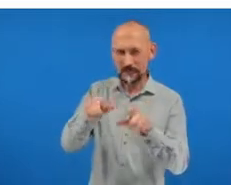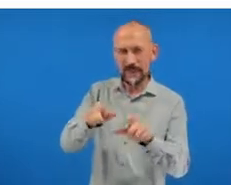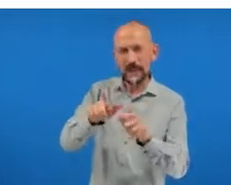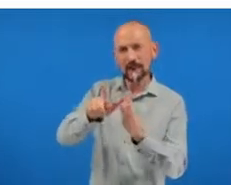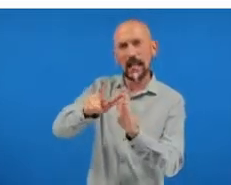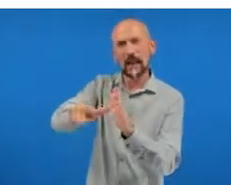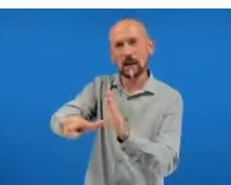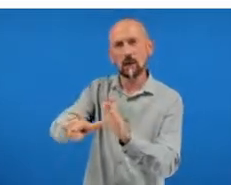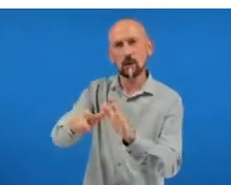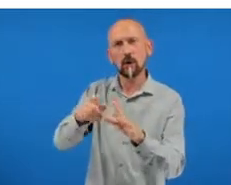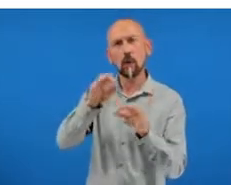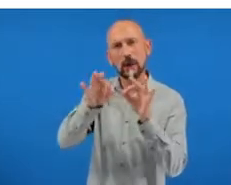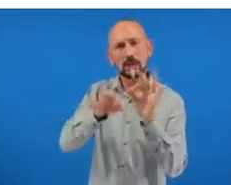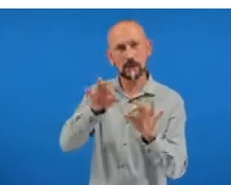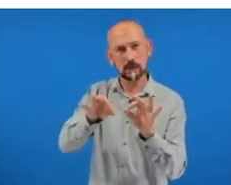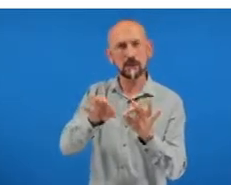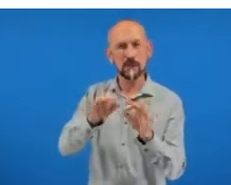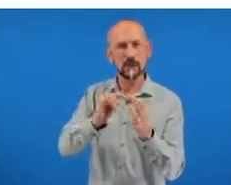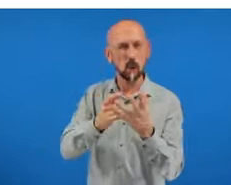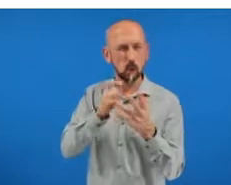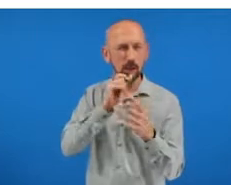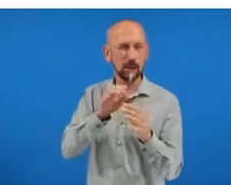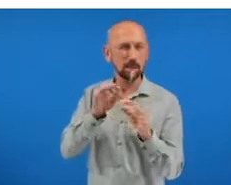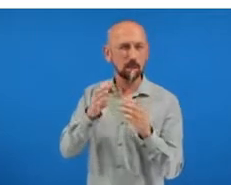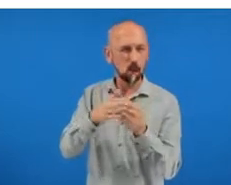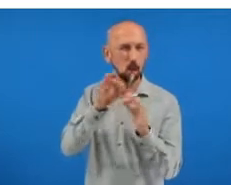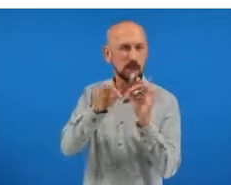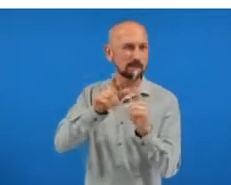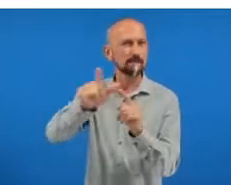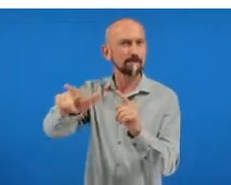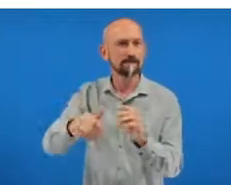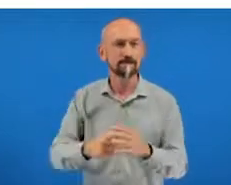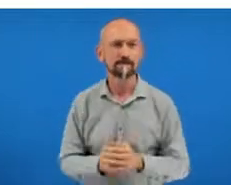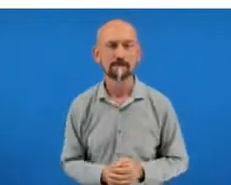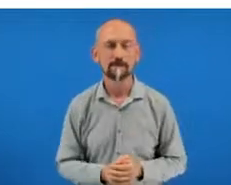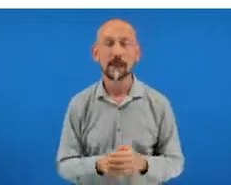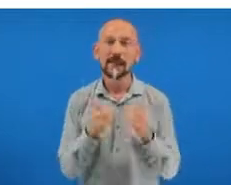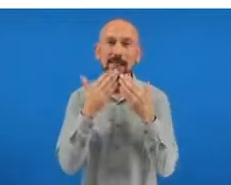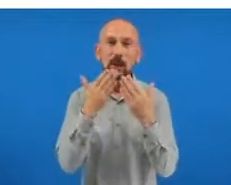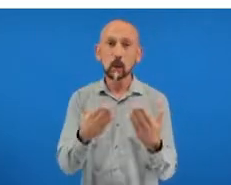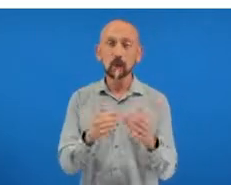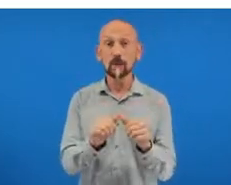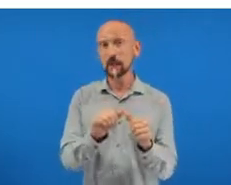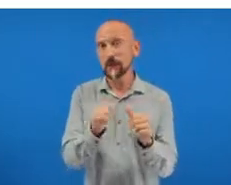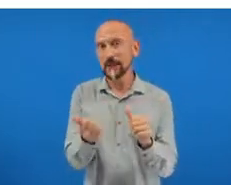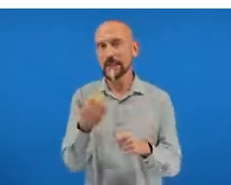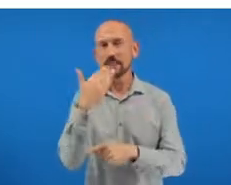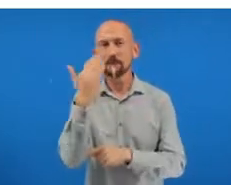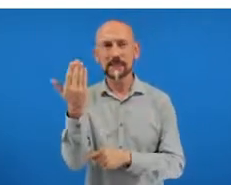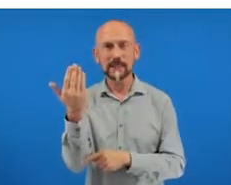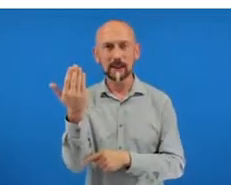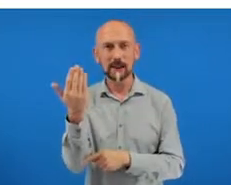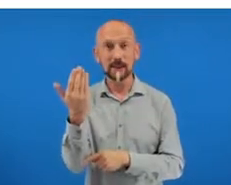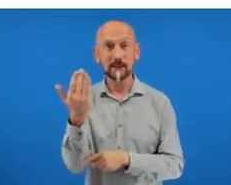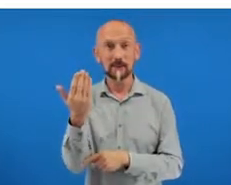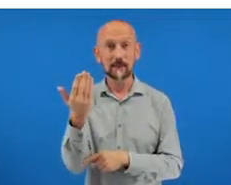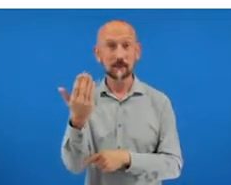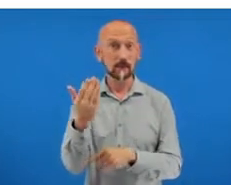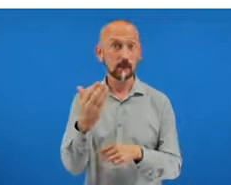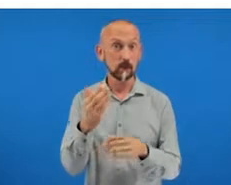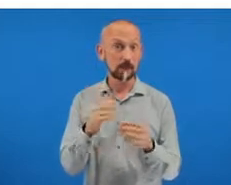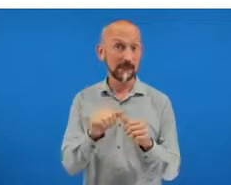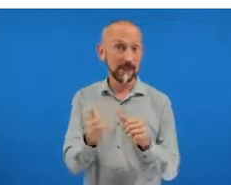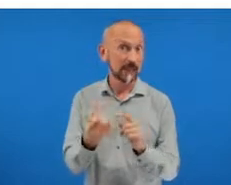so we'll pick up your questions then. Thank you. So on to our next speaker and our next slide, please, Matt.